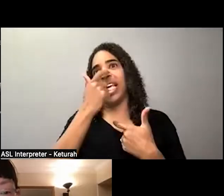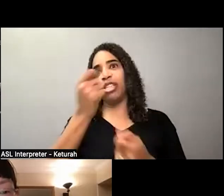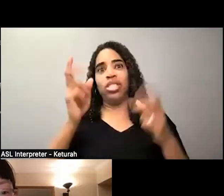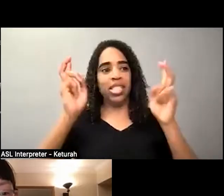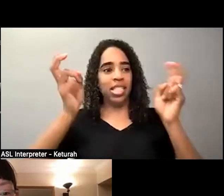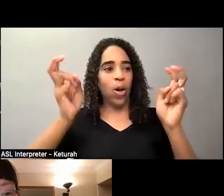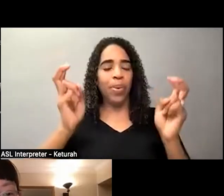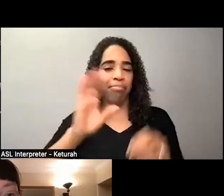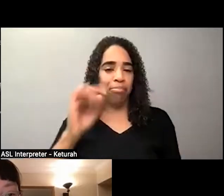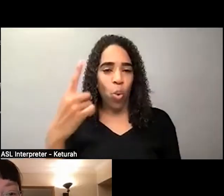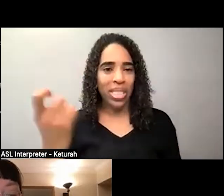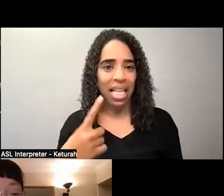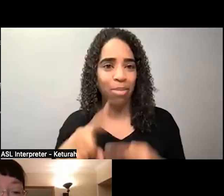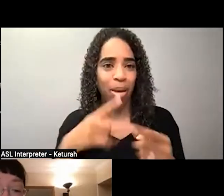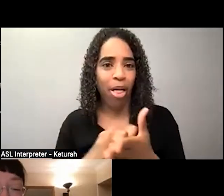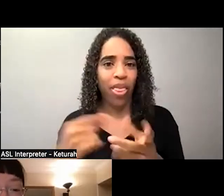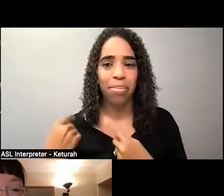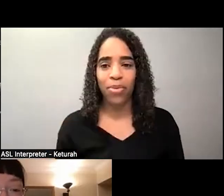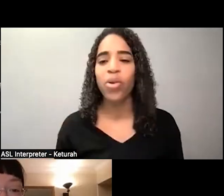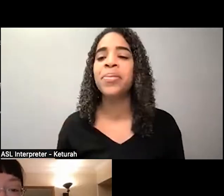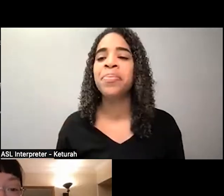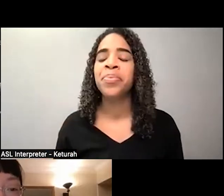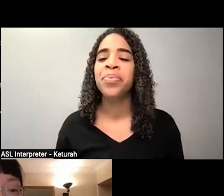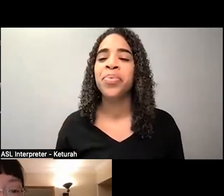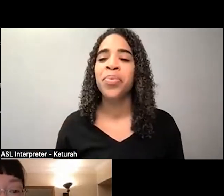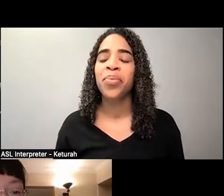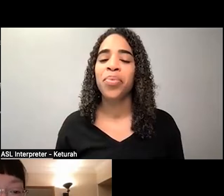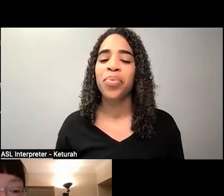been asked before about. Like, I'm